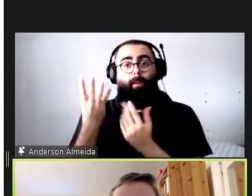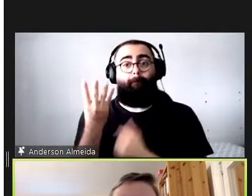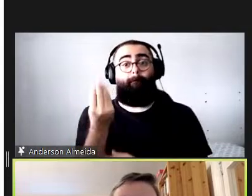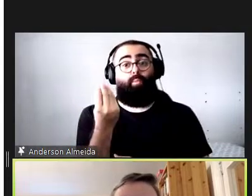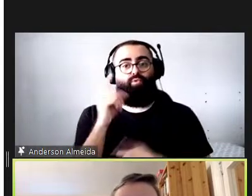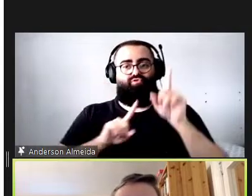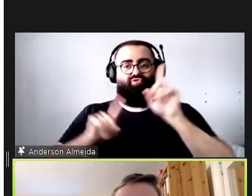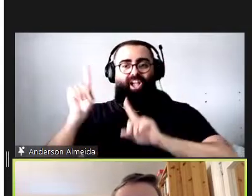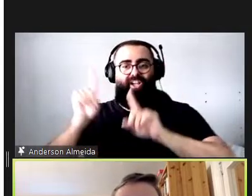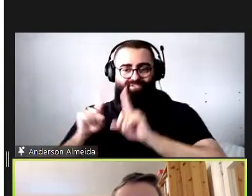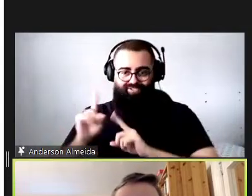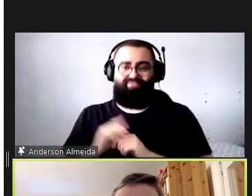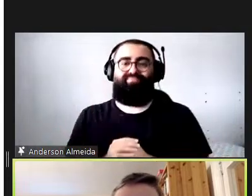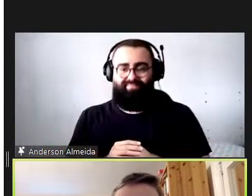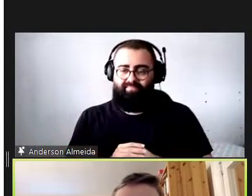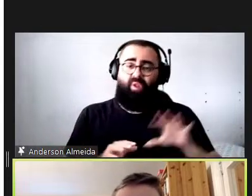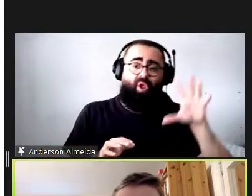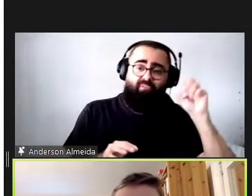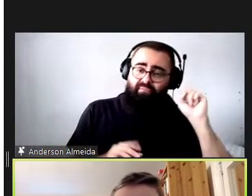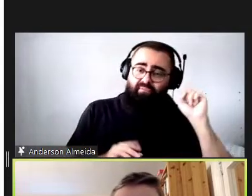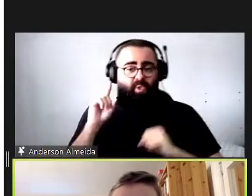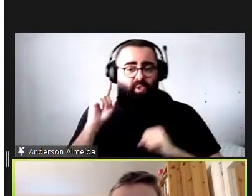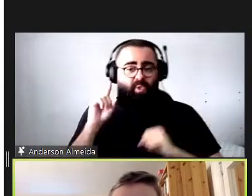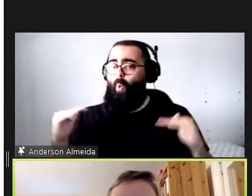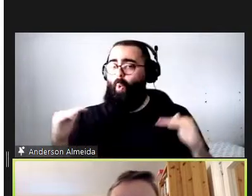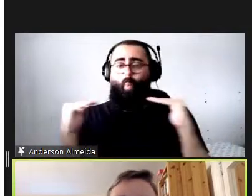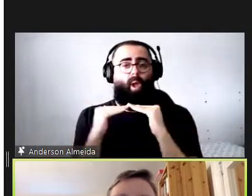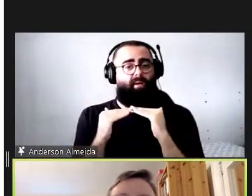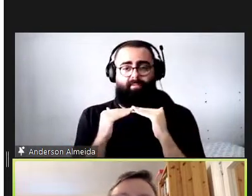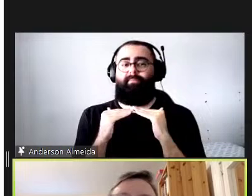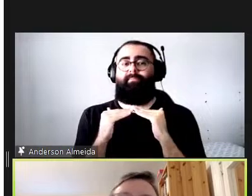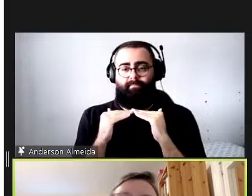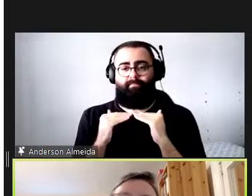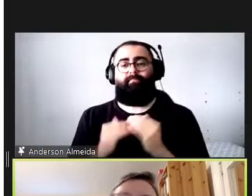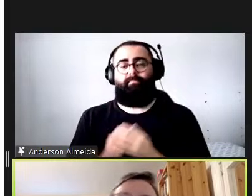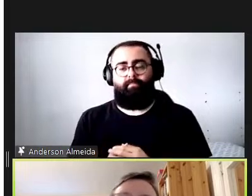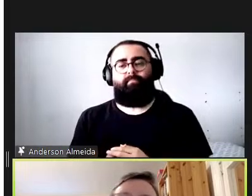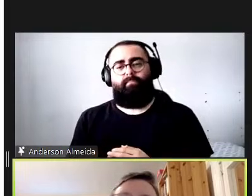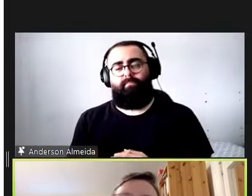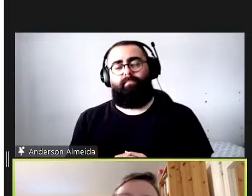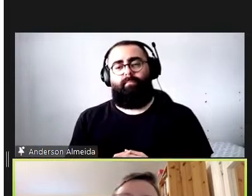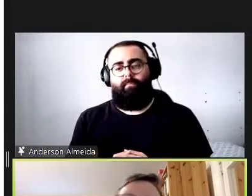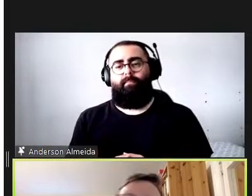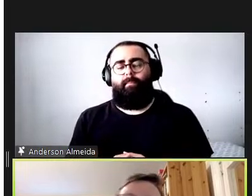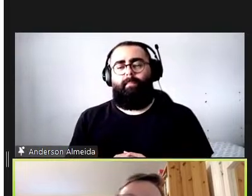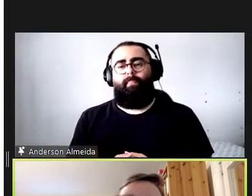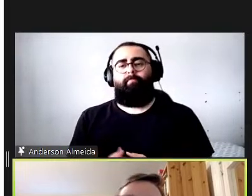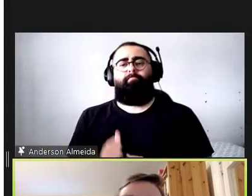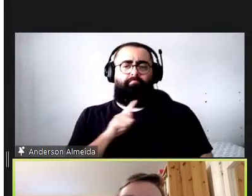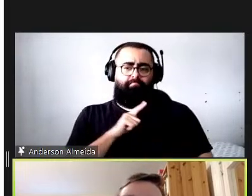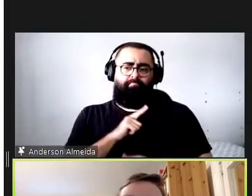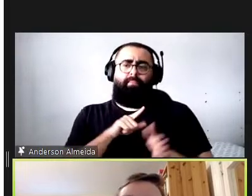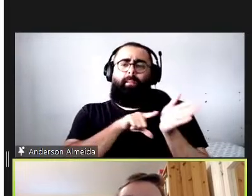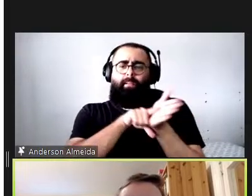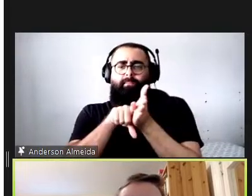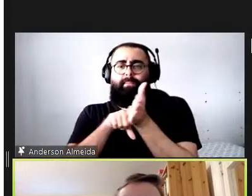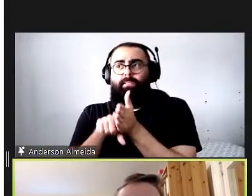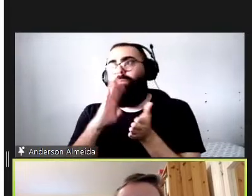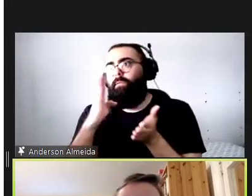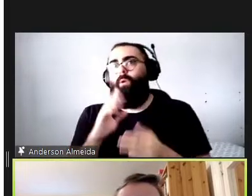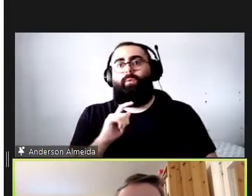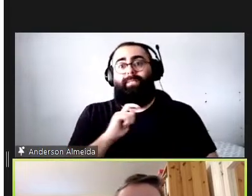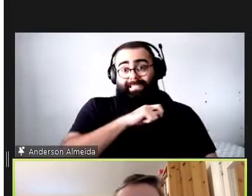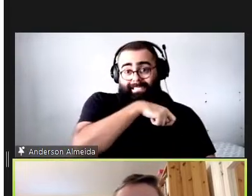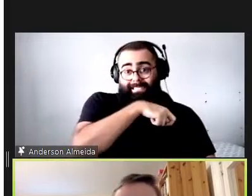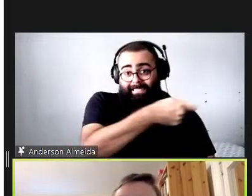And we can see, both from our research and other studies, that both lexical